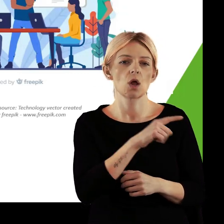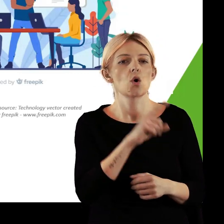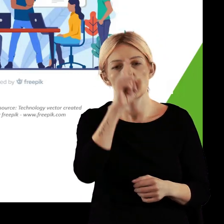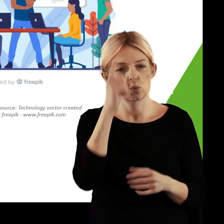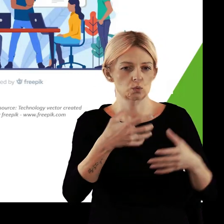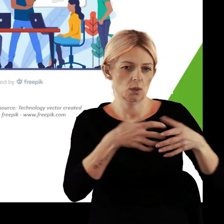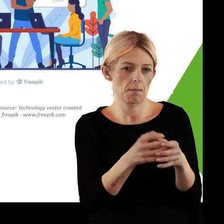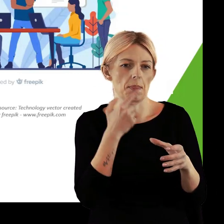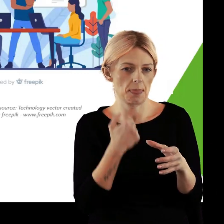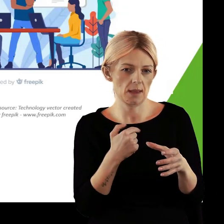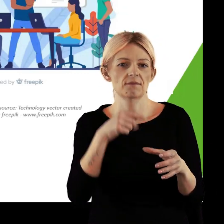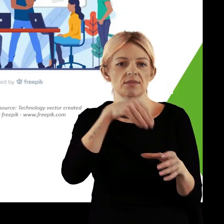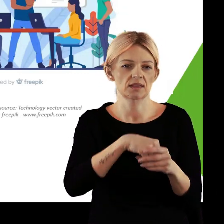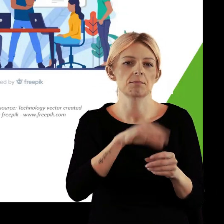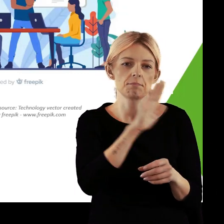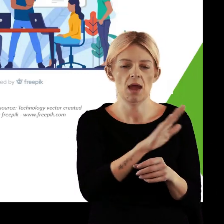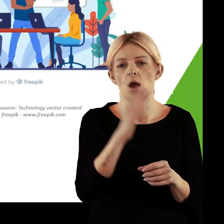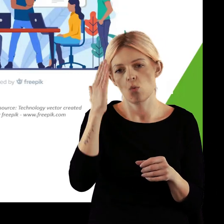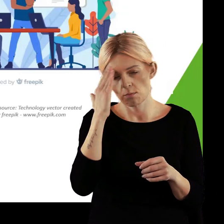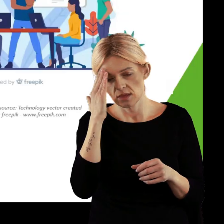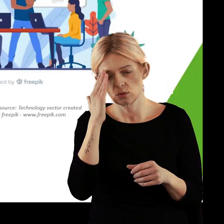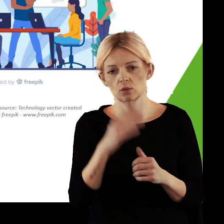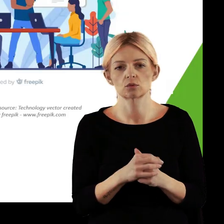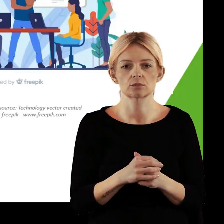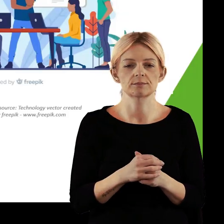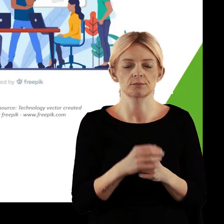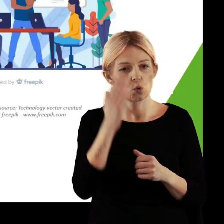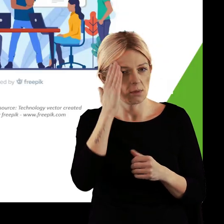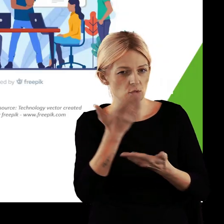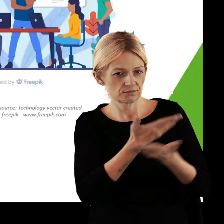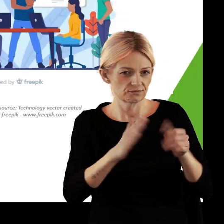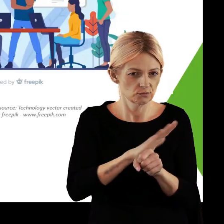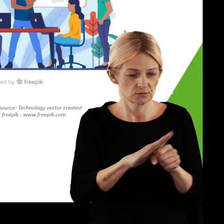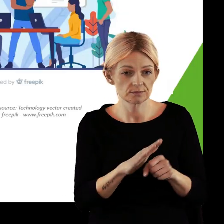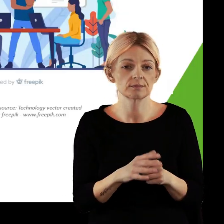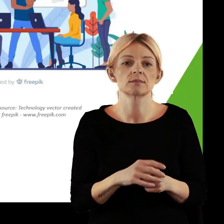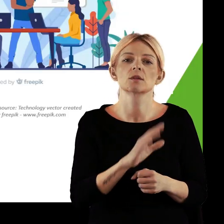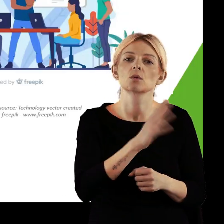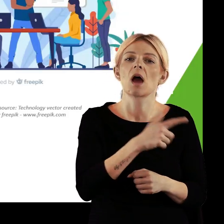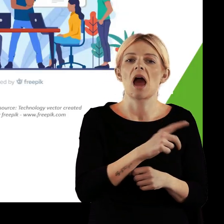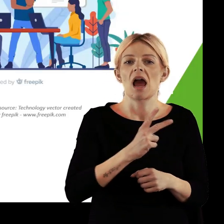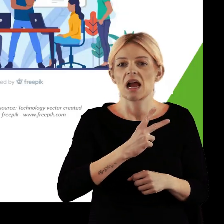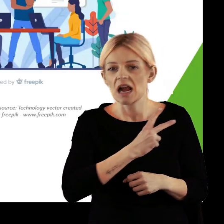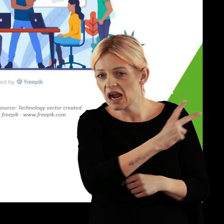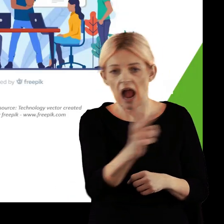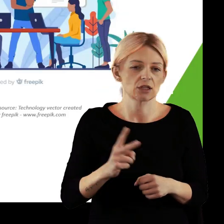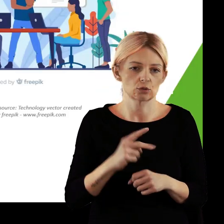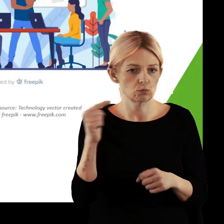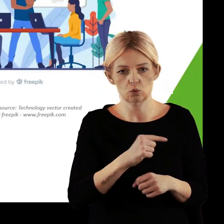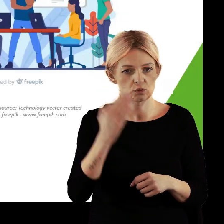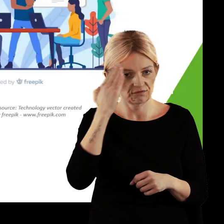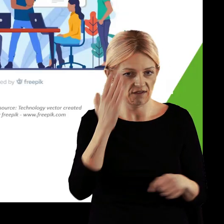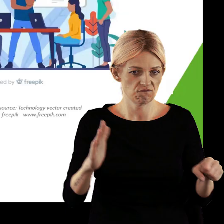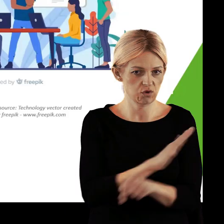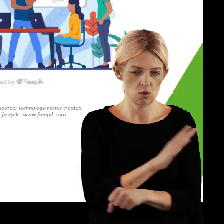have complementary skills. The point here is that not everyone in the team needs to